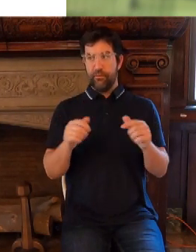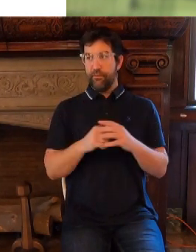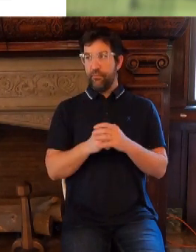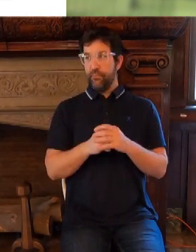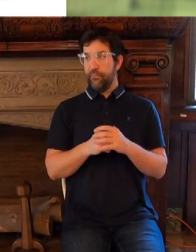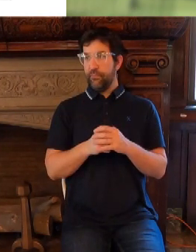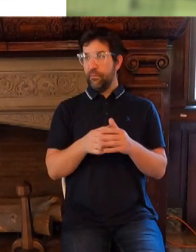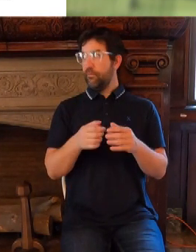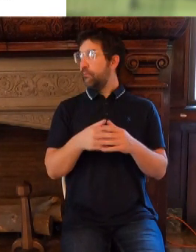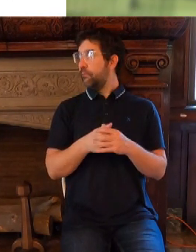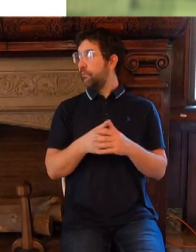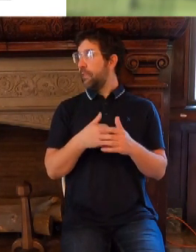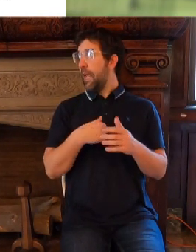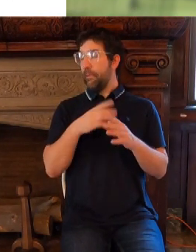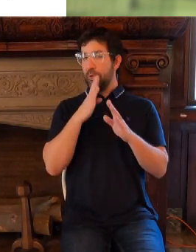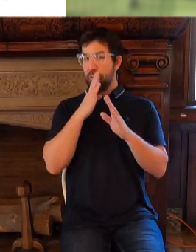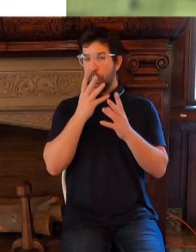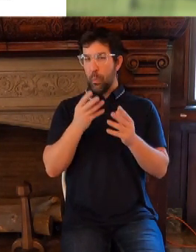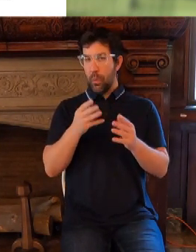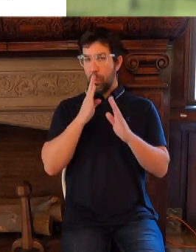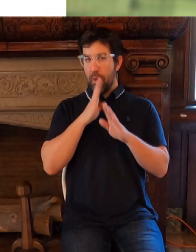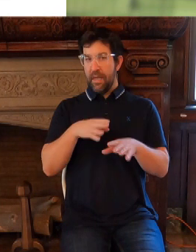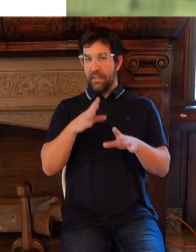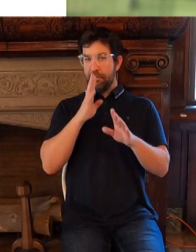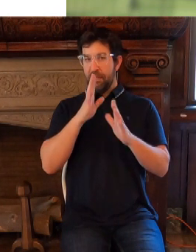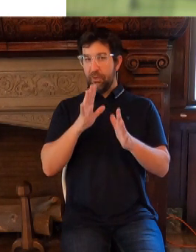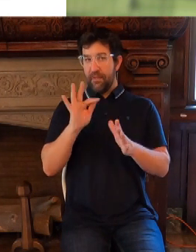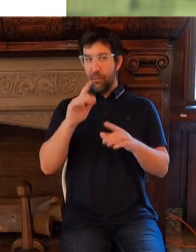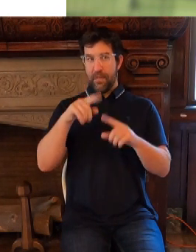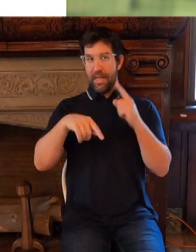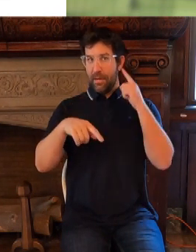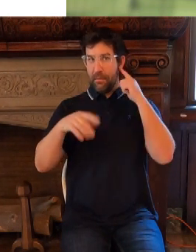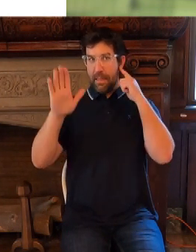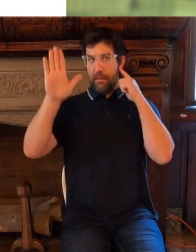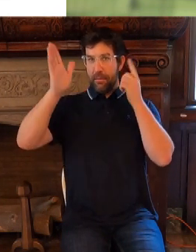And I'm a soft speaker, so if you can't hear me, please let me know.